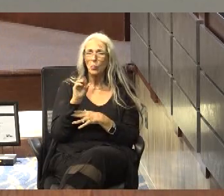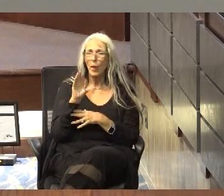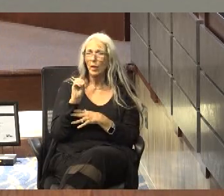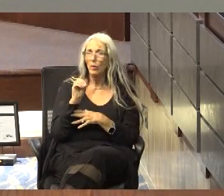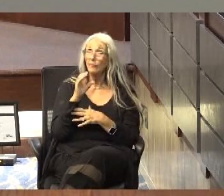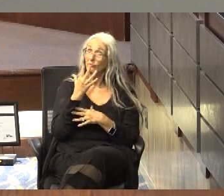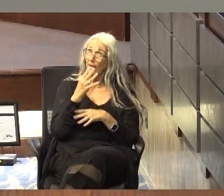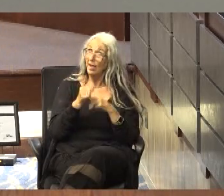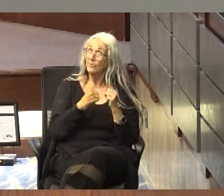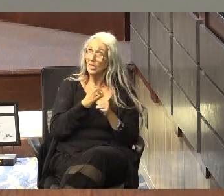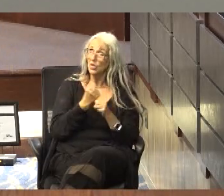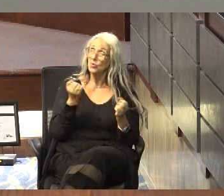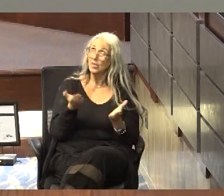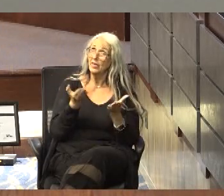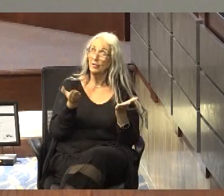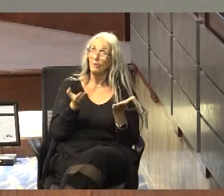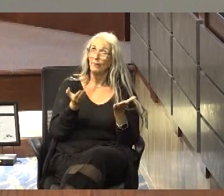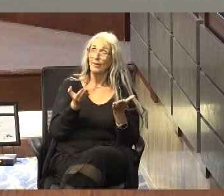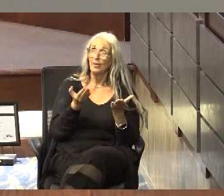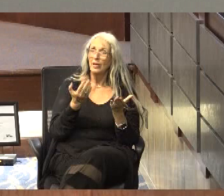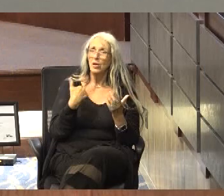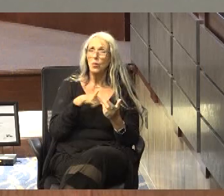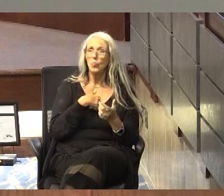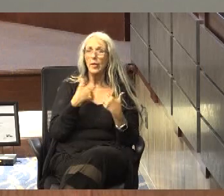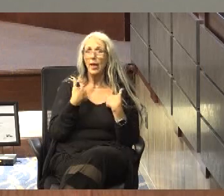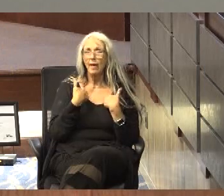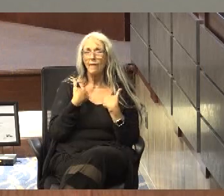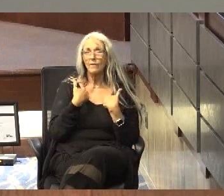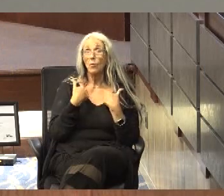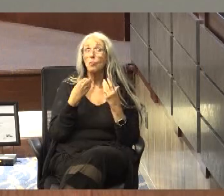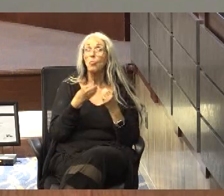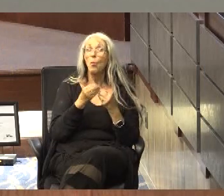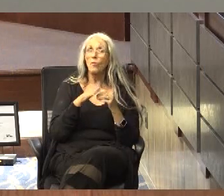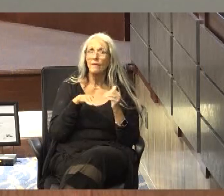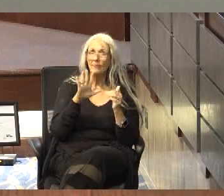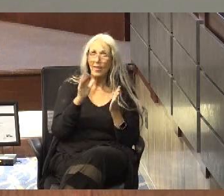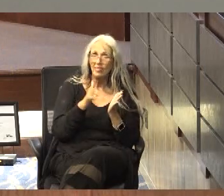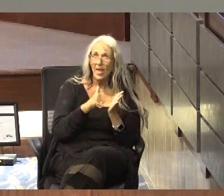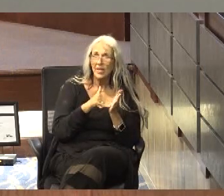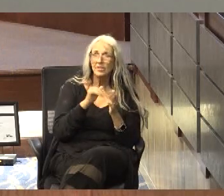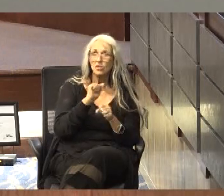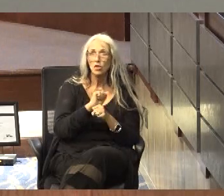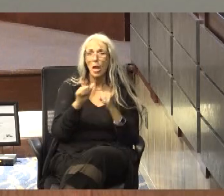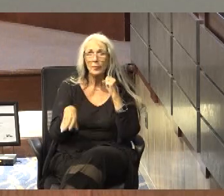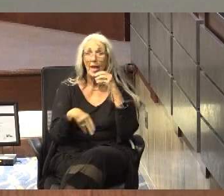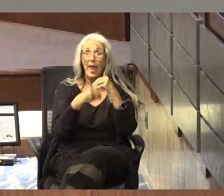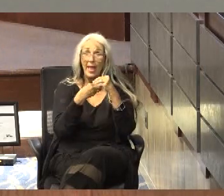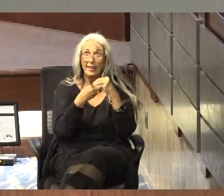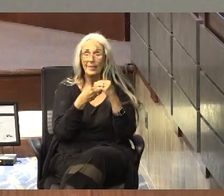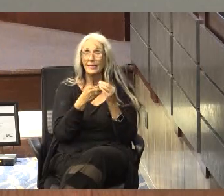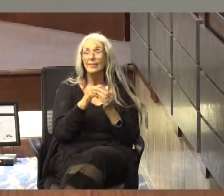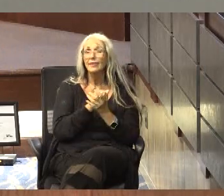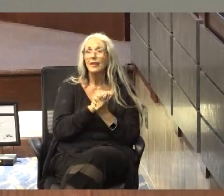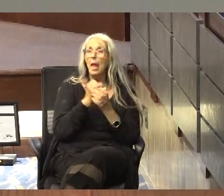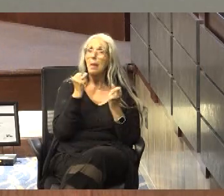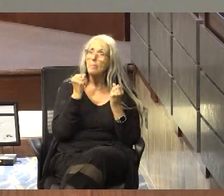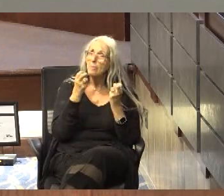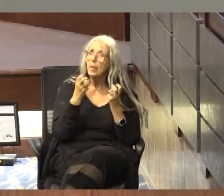those 5 years, we've got more than 5,000 jobs added, many that